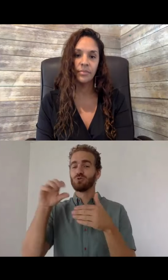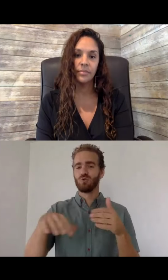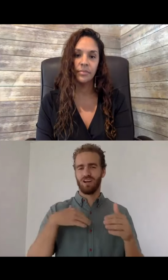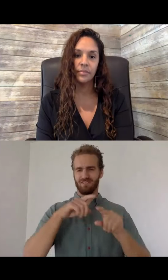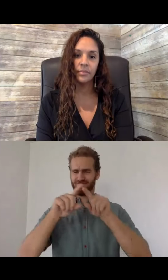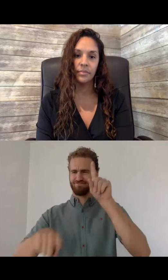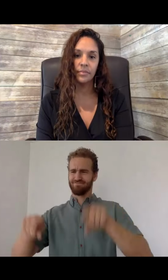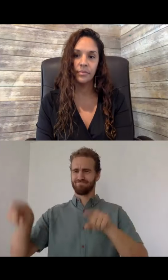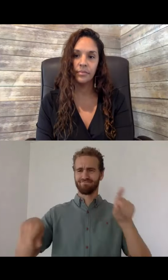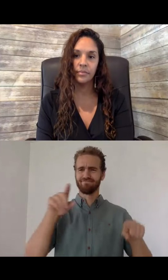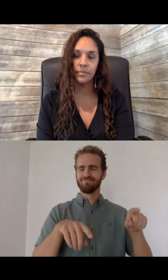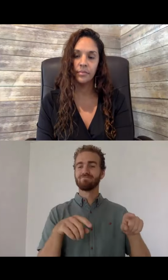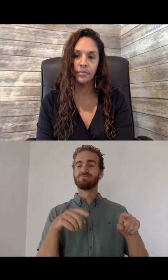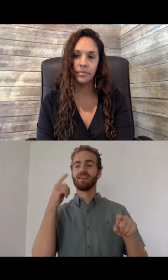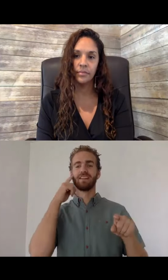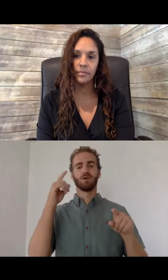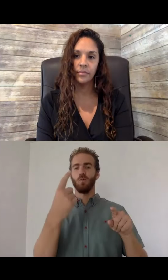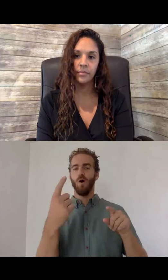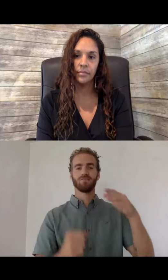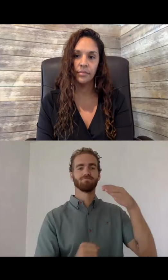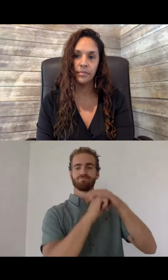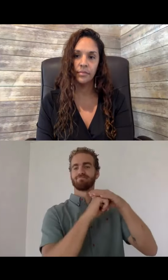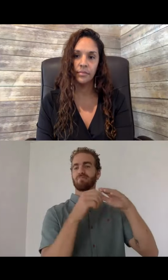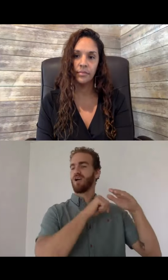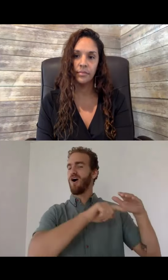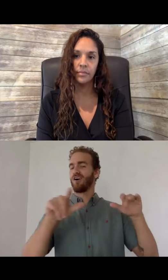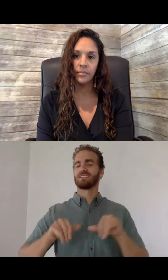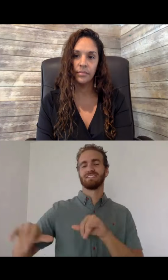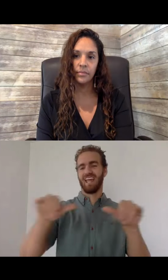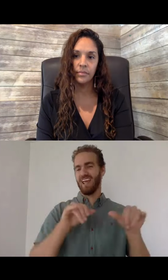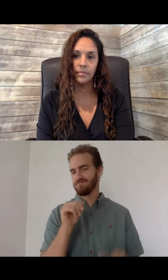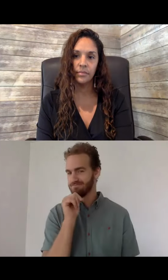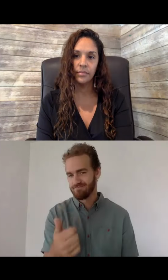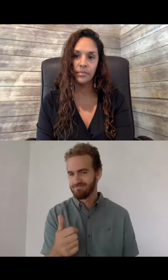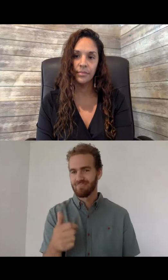For development, each student has a variety of different developmental abilities.